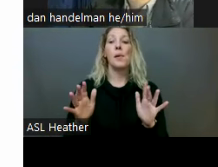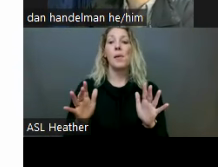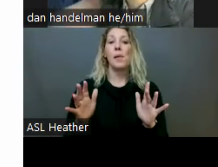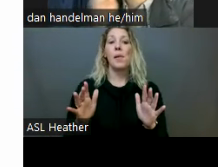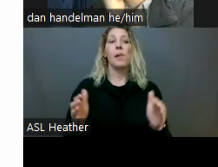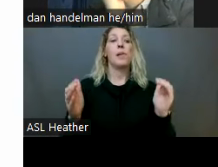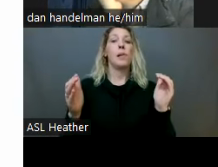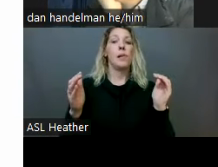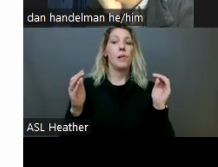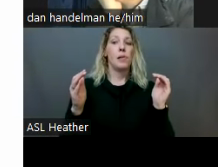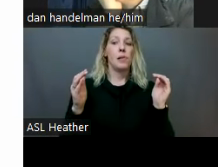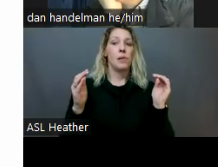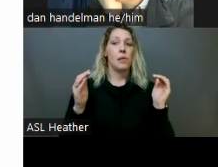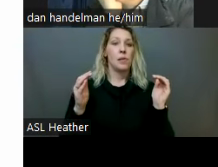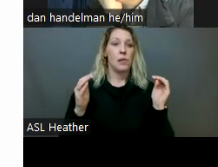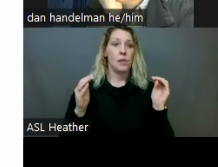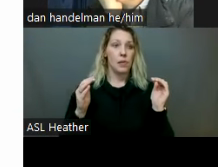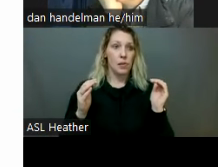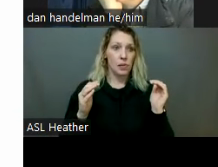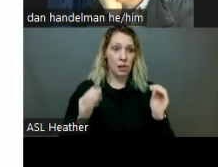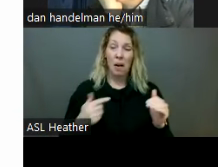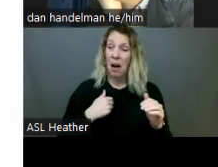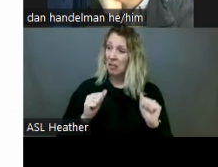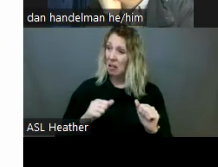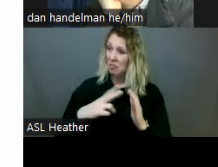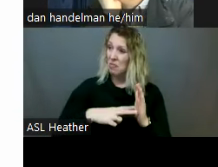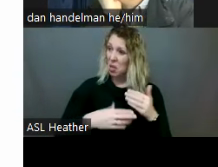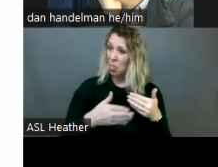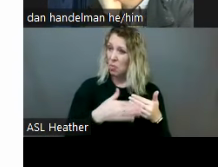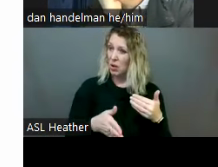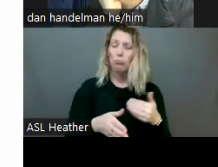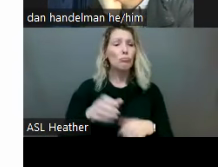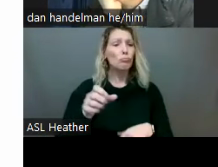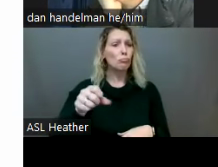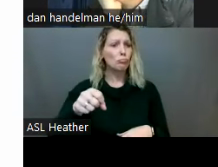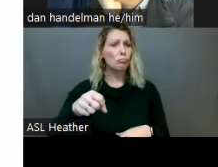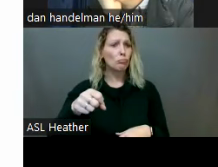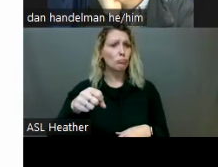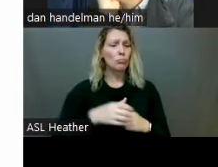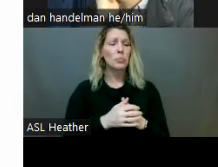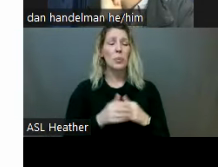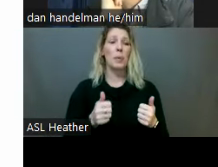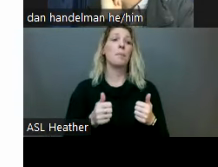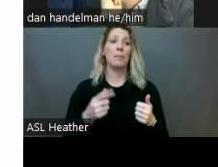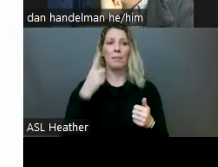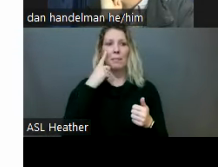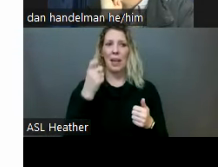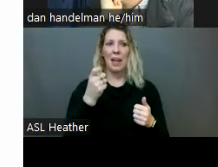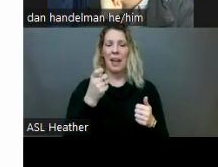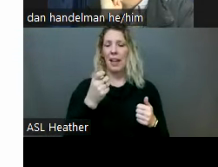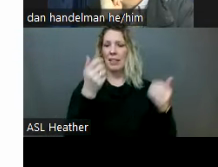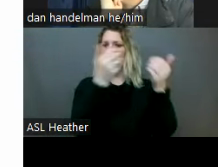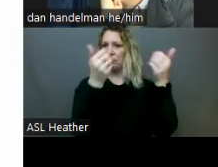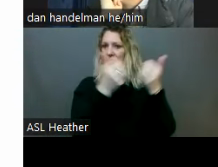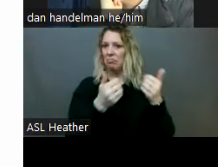I think maybe I could read the rest. Yes. Yes, since they're just individual for the